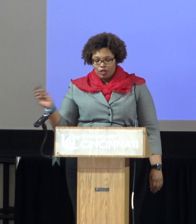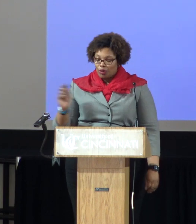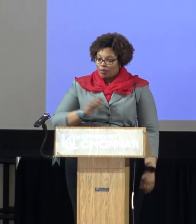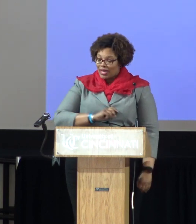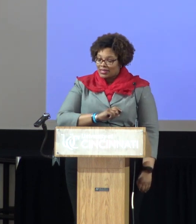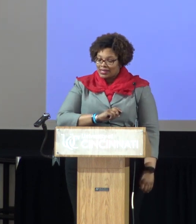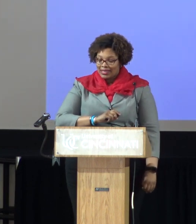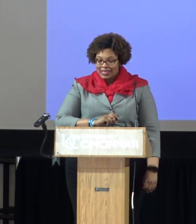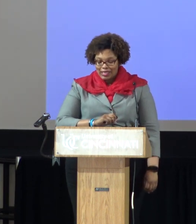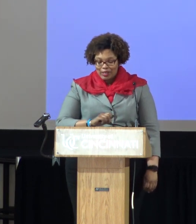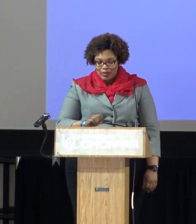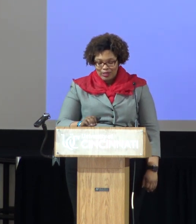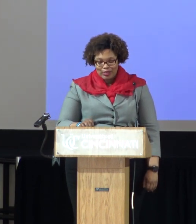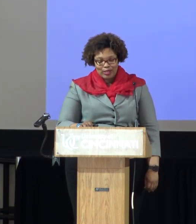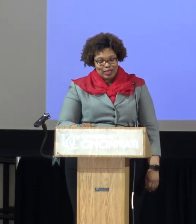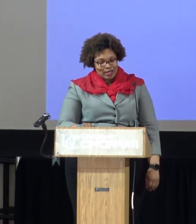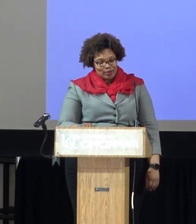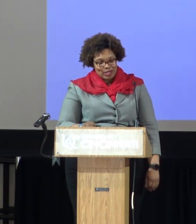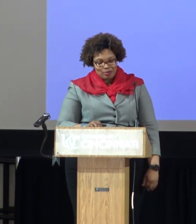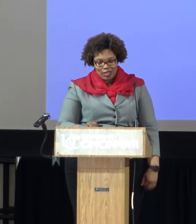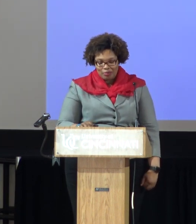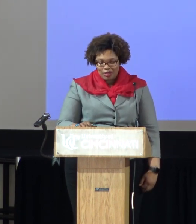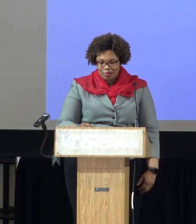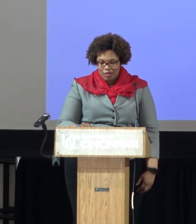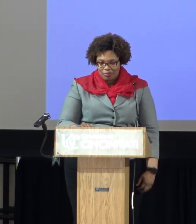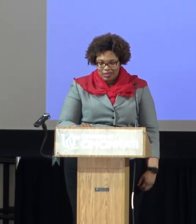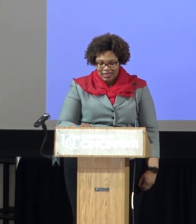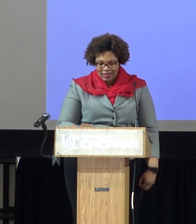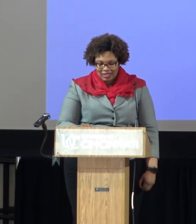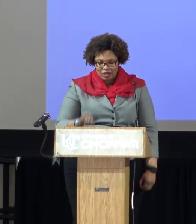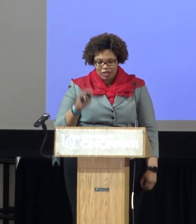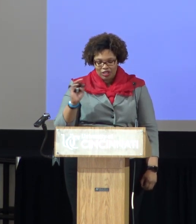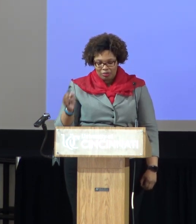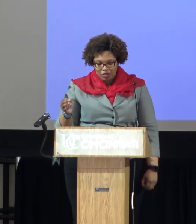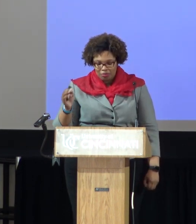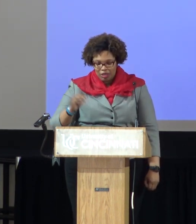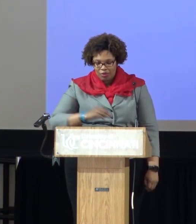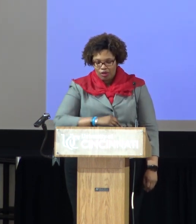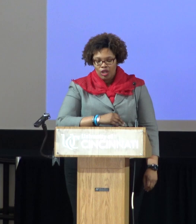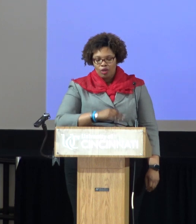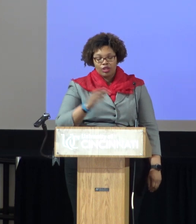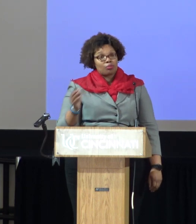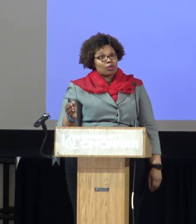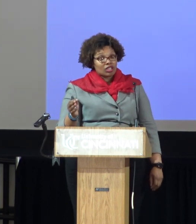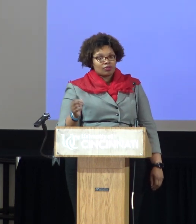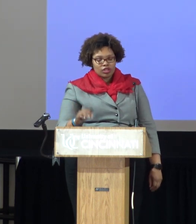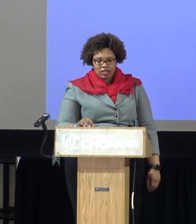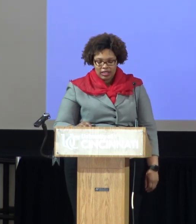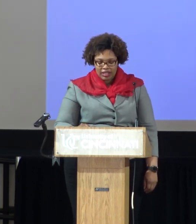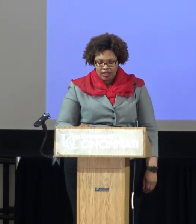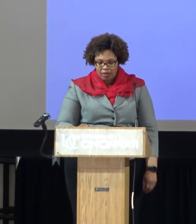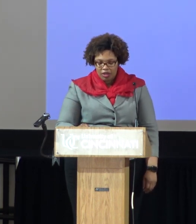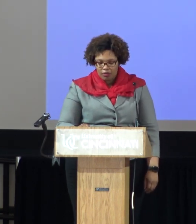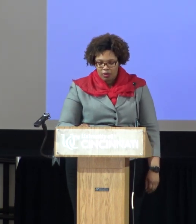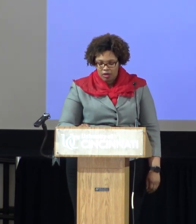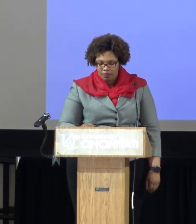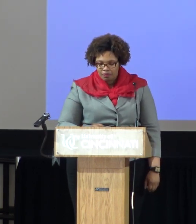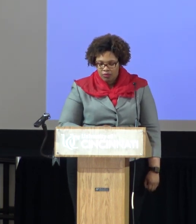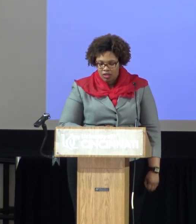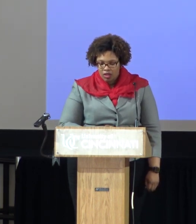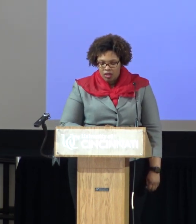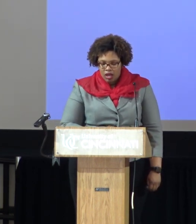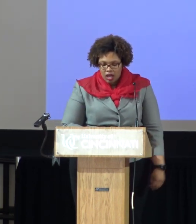The All of Us program hasn't set easy goals. There's a lot of work to bring a million people together, especially a million people with the broad diversity that they're aiming